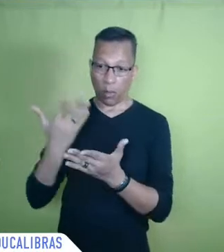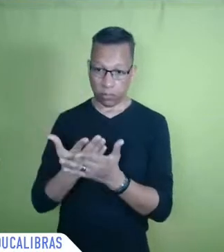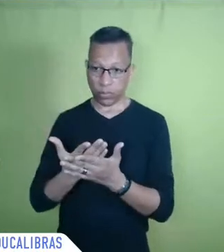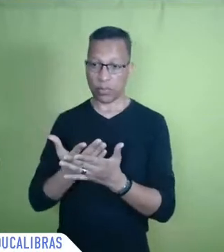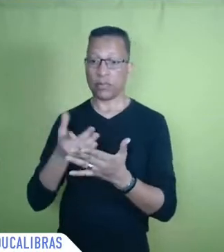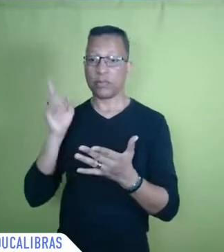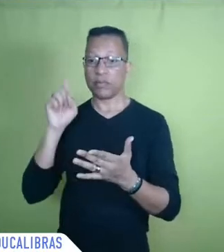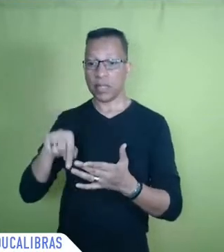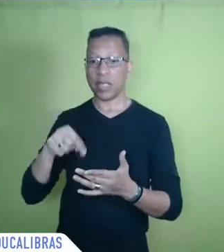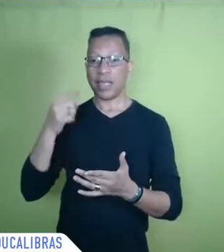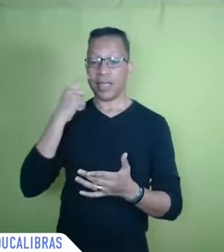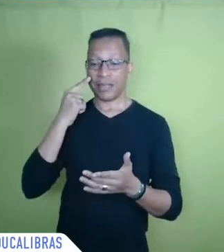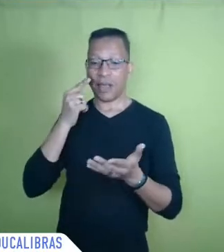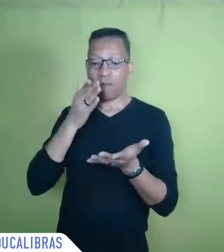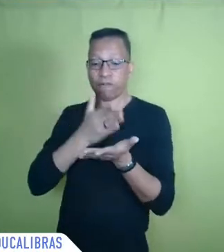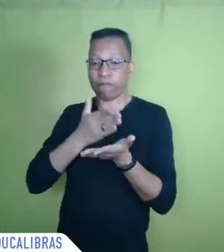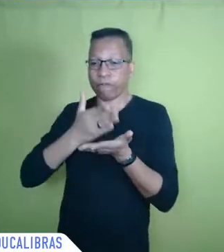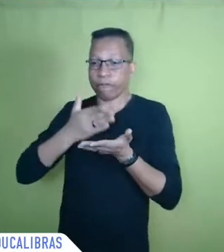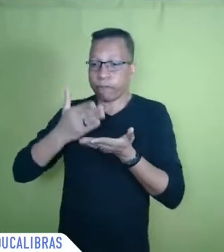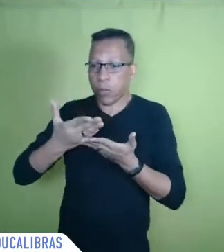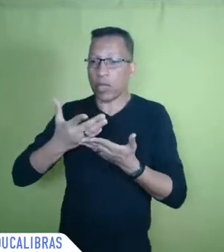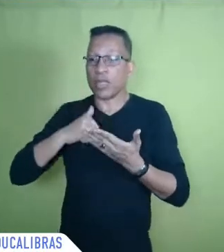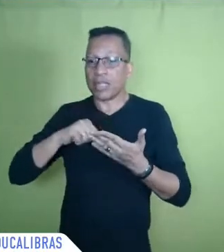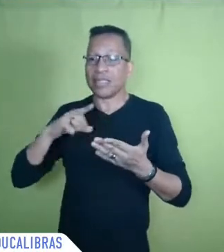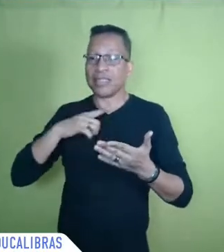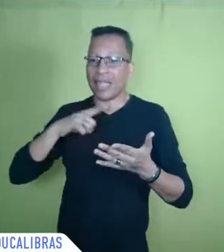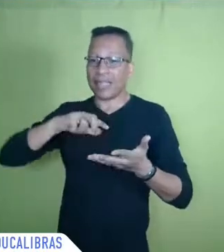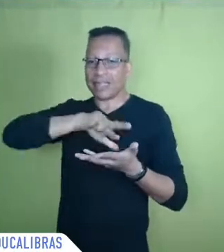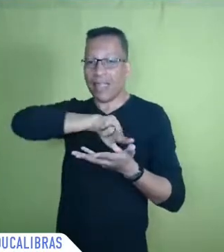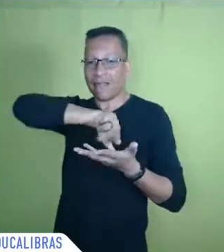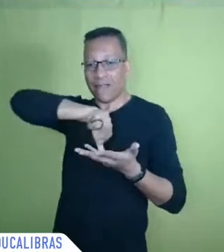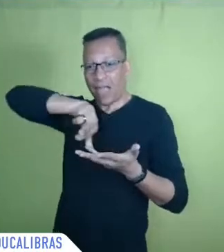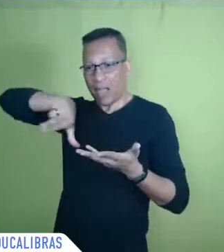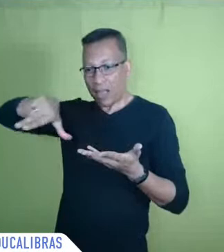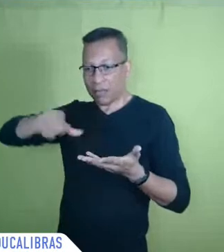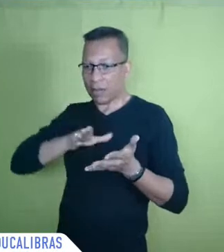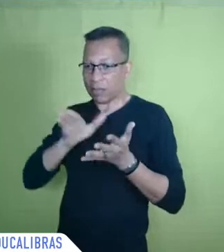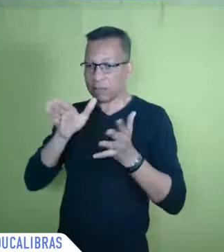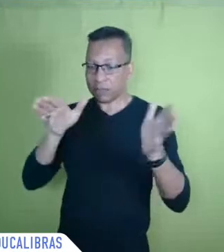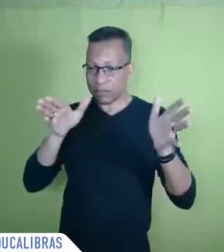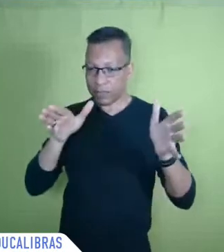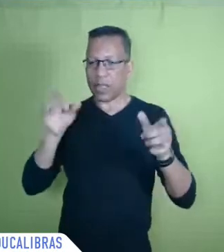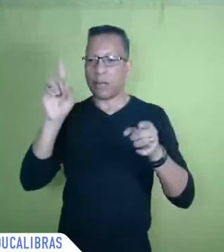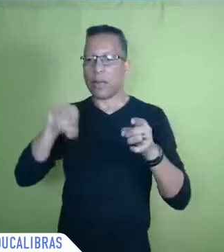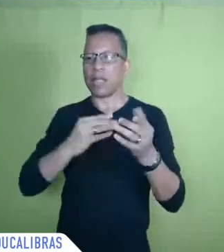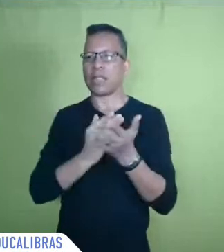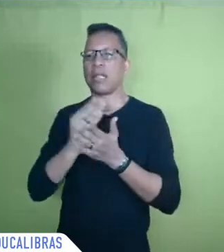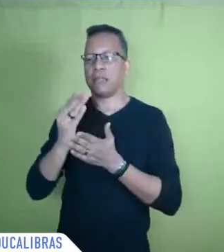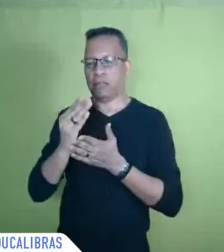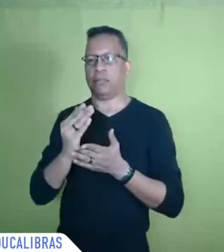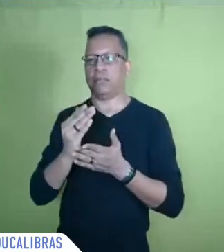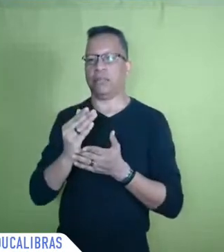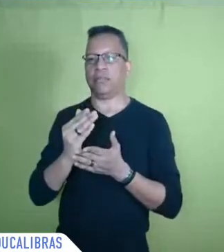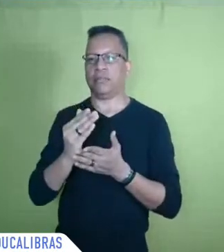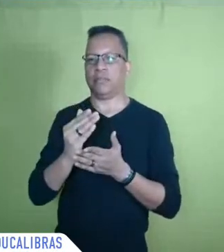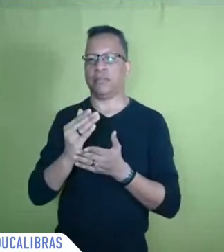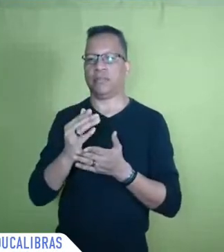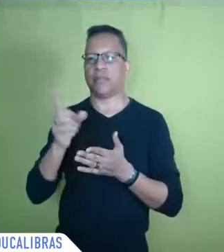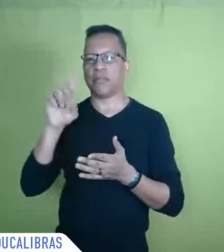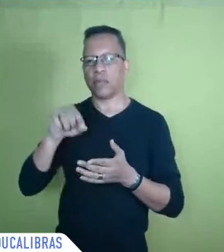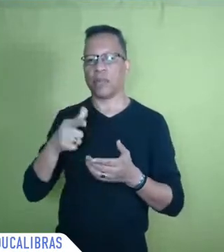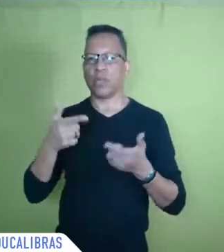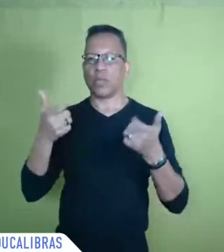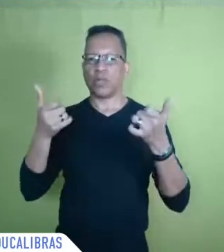And I mean, to begin with, we know that centuries ago, Brazil was the last country, at least in the Western Hemisphere, to abolish